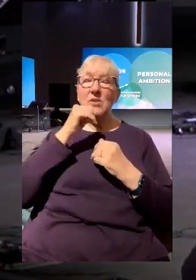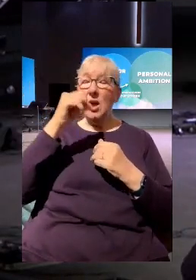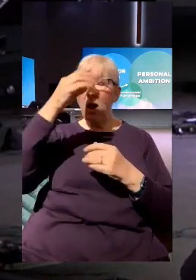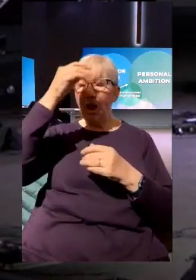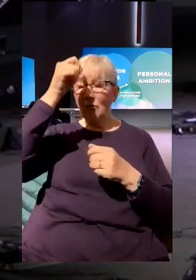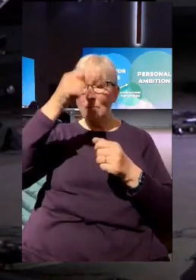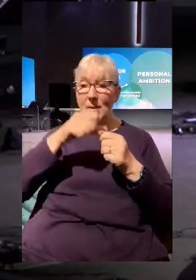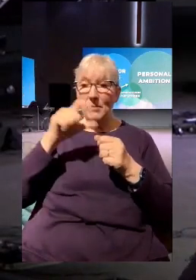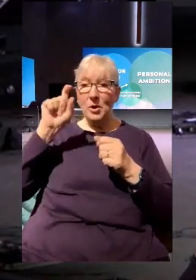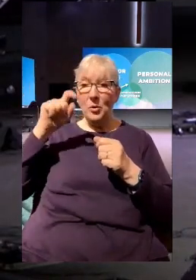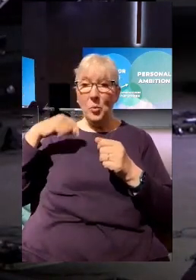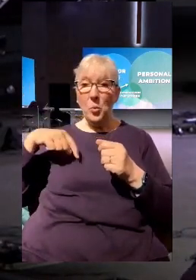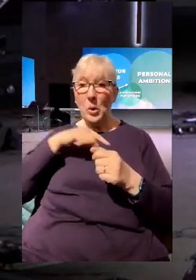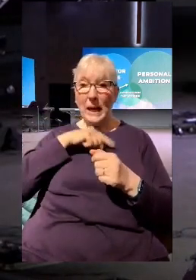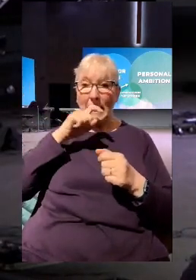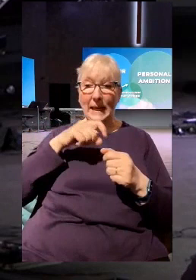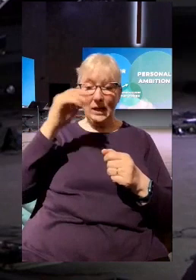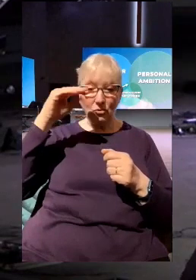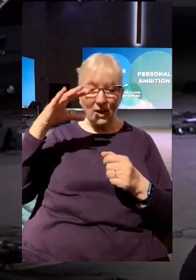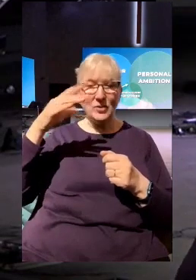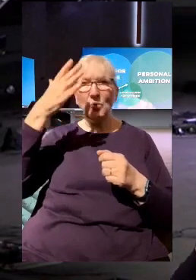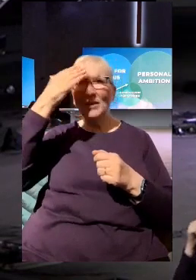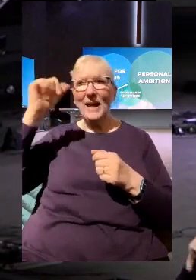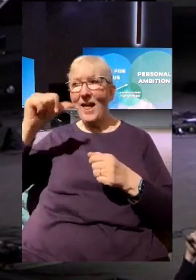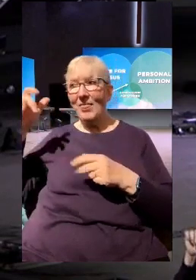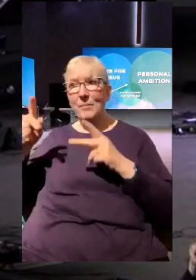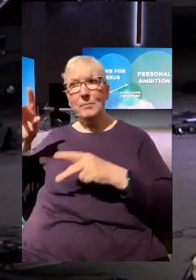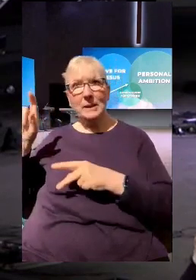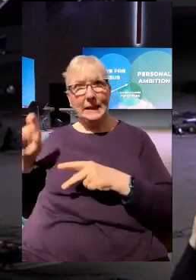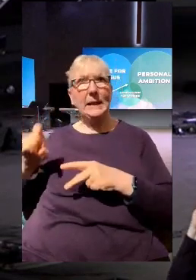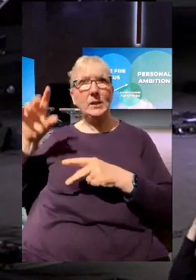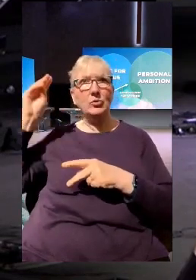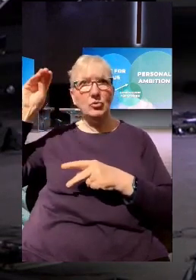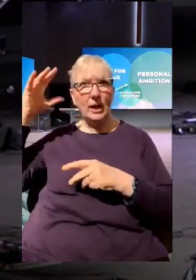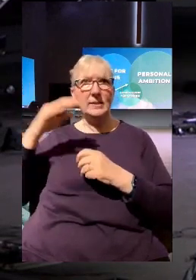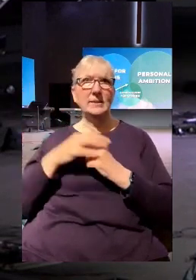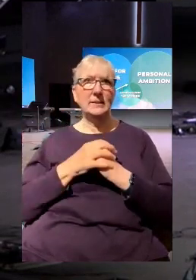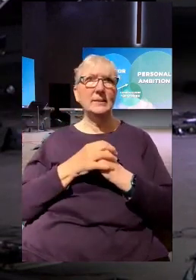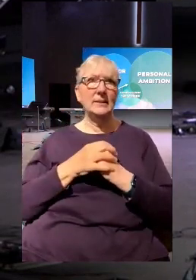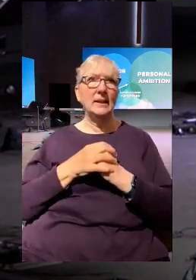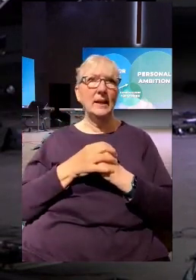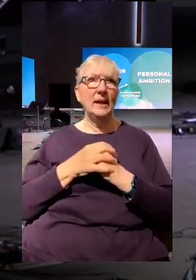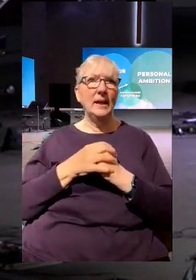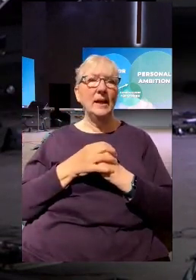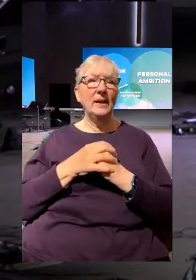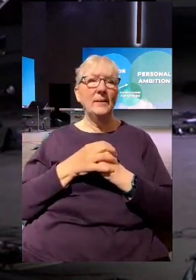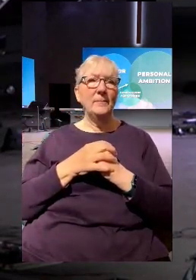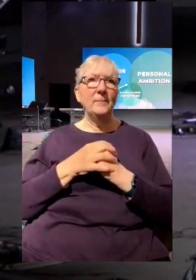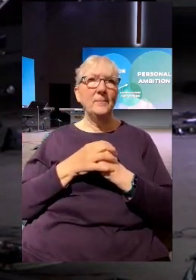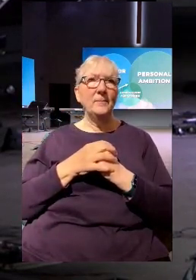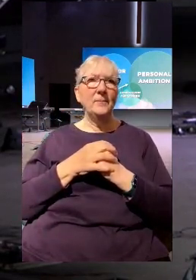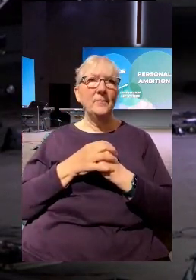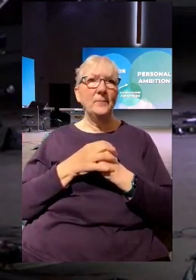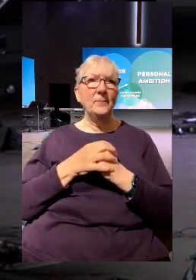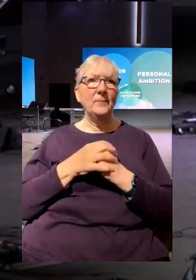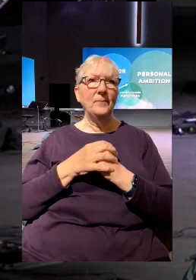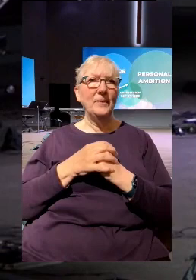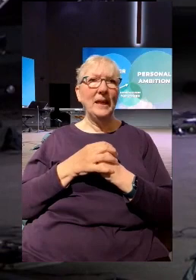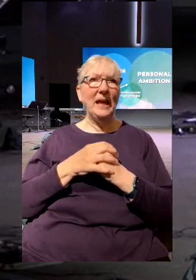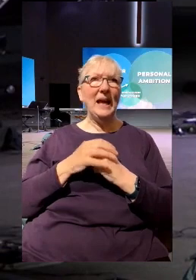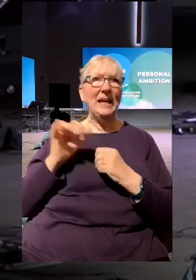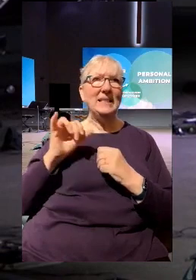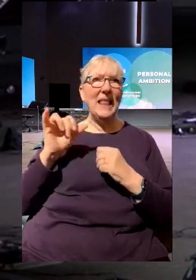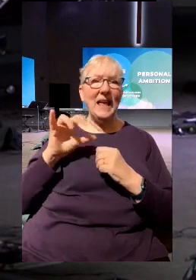about whether or not others need grace. It's like the pathways to receiving and extending grace are